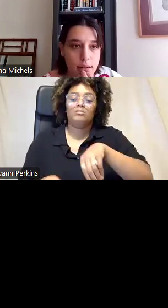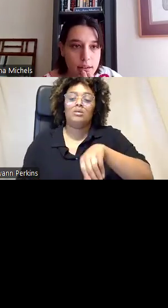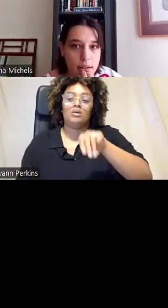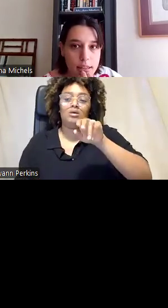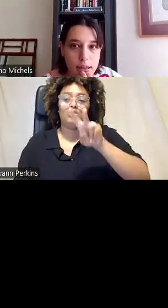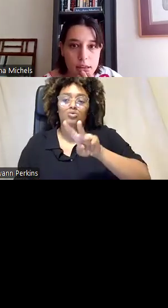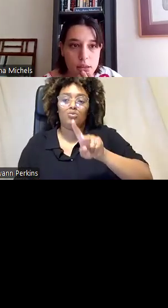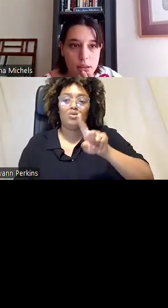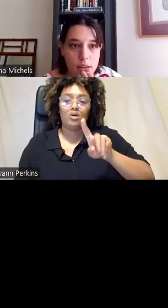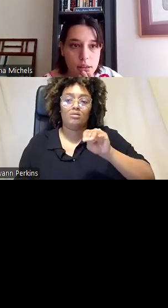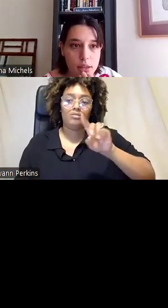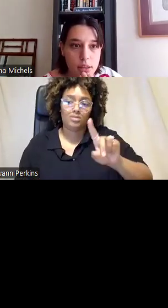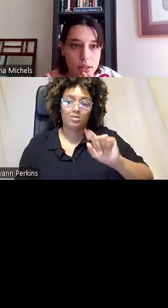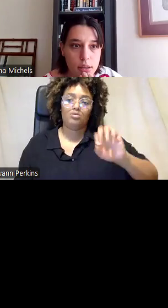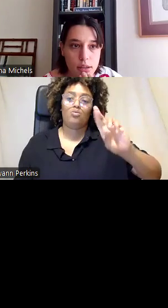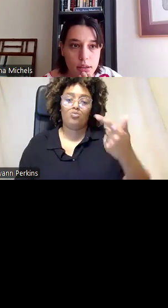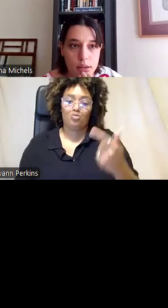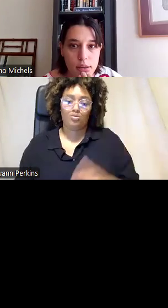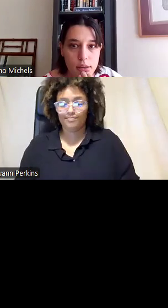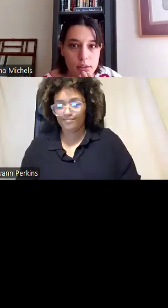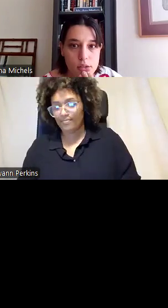And then I think